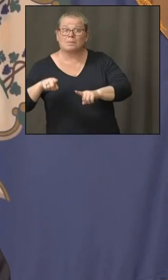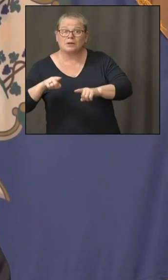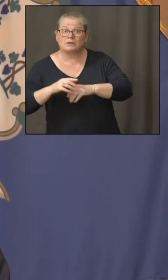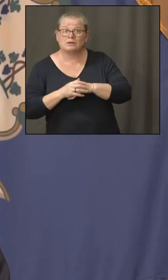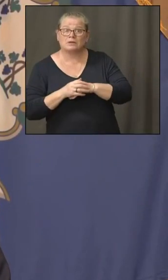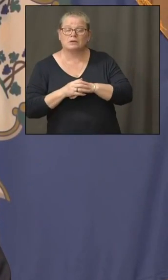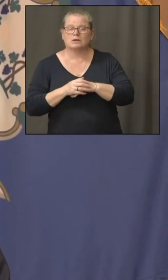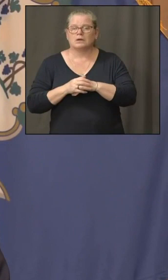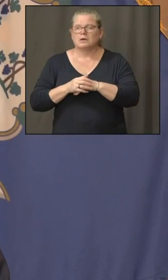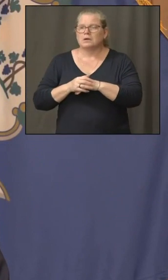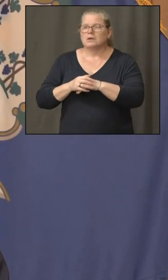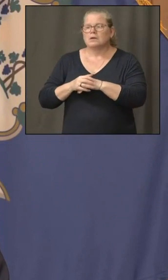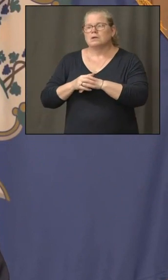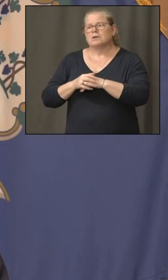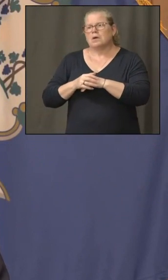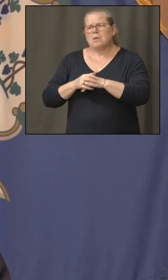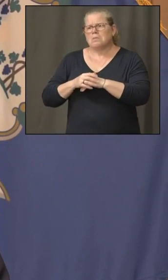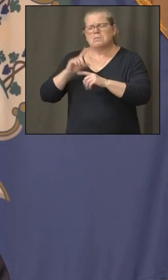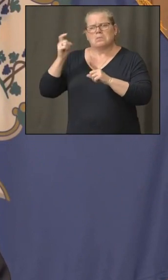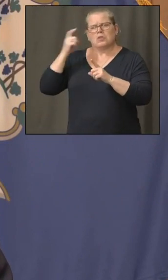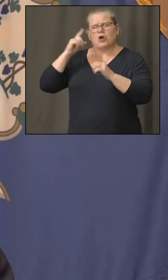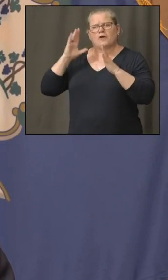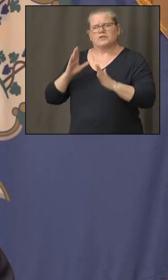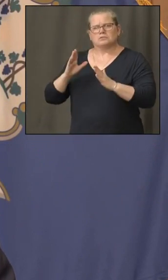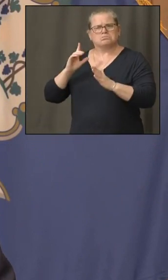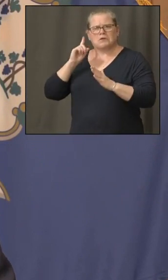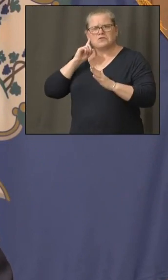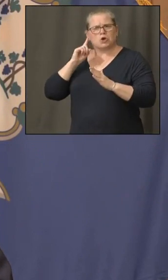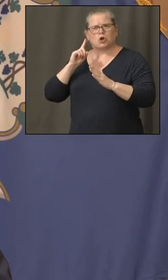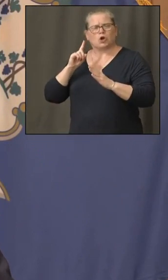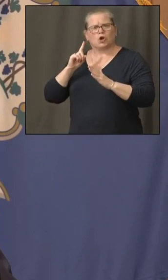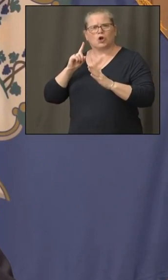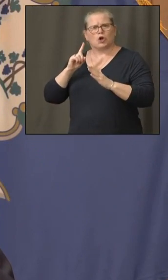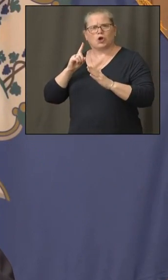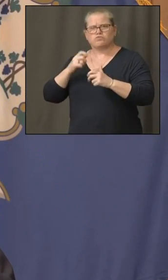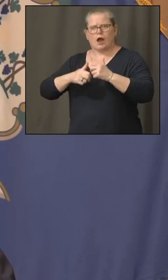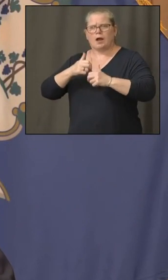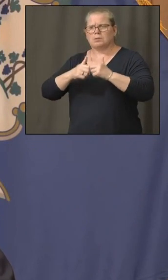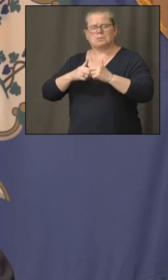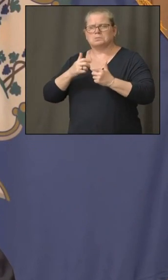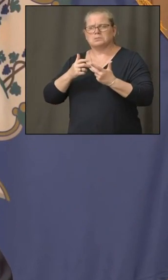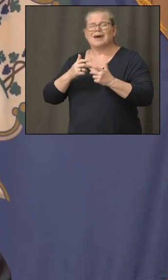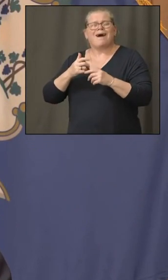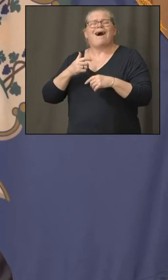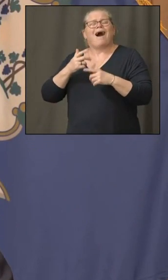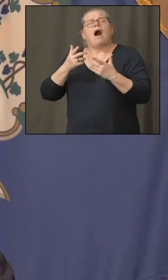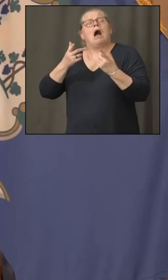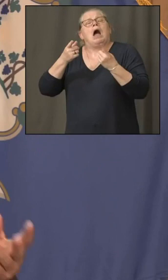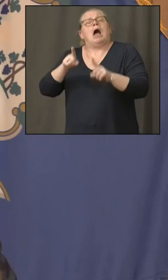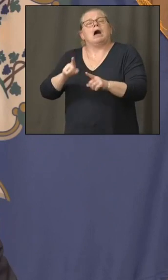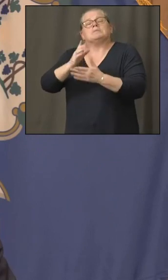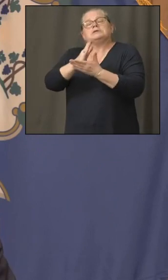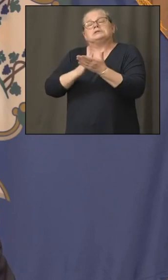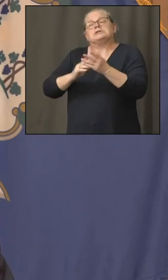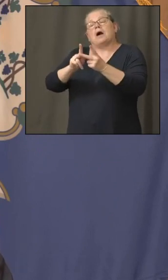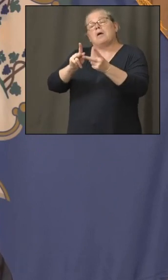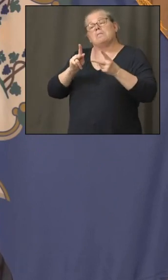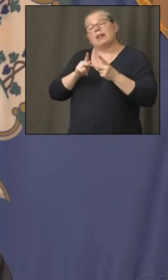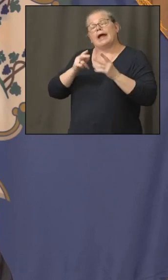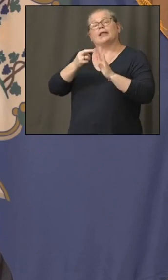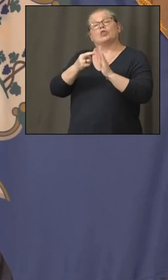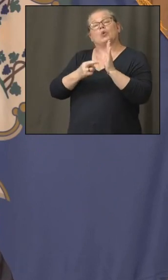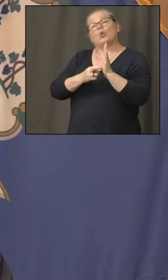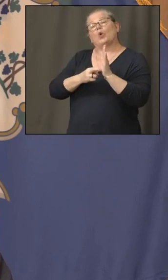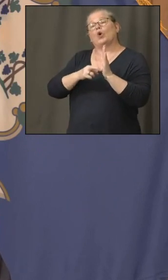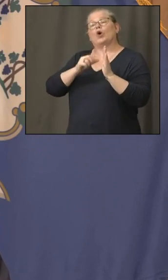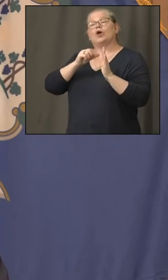on a fair number of places where they're not willfully violating the rules, but let's say they're casual. The cashier's not